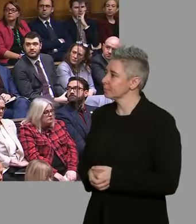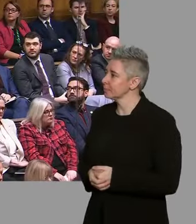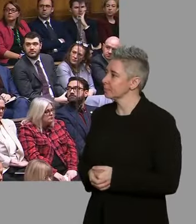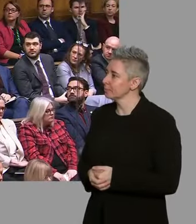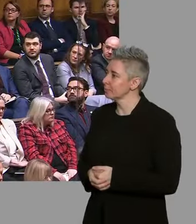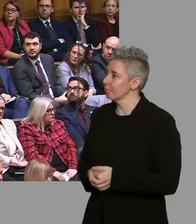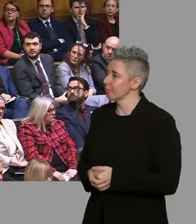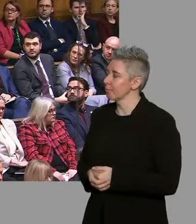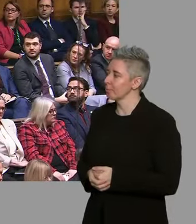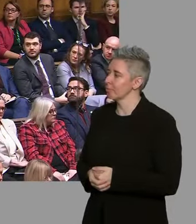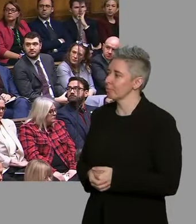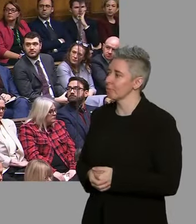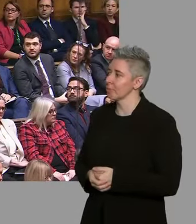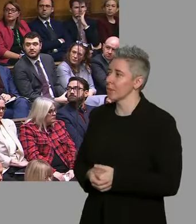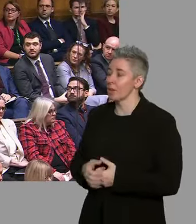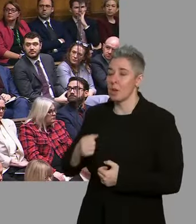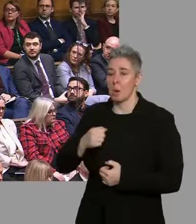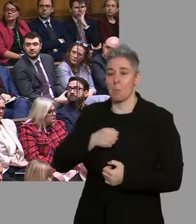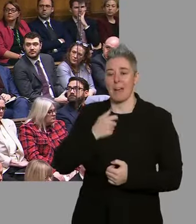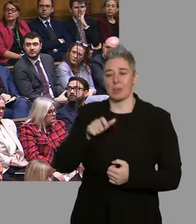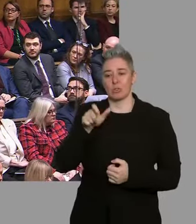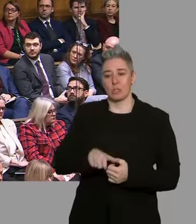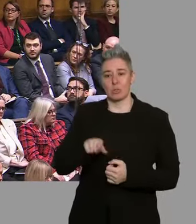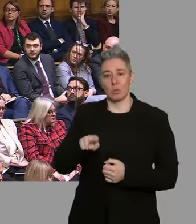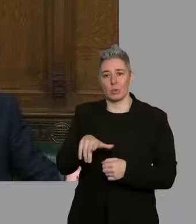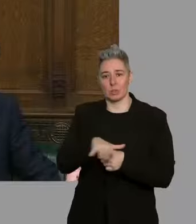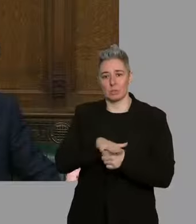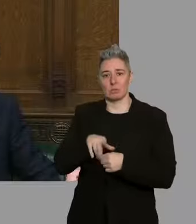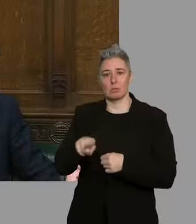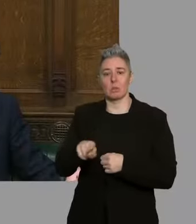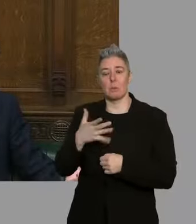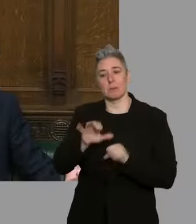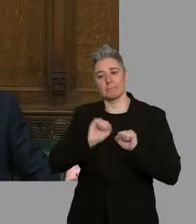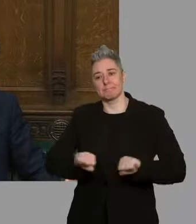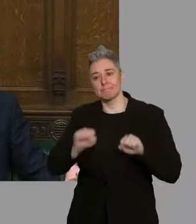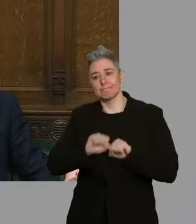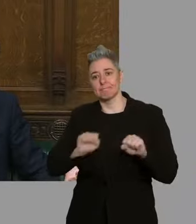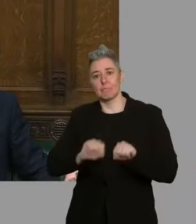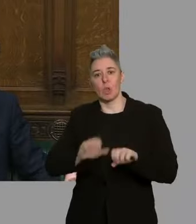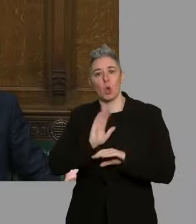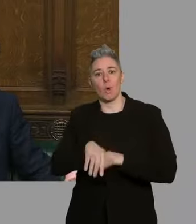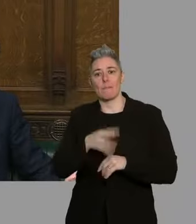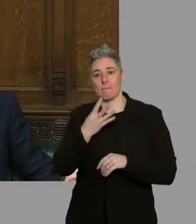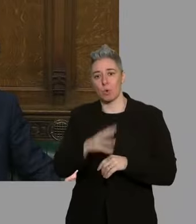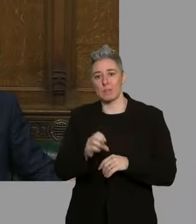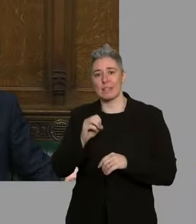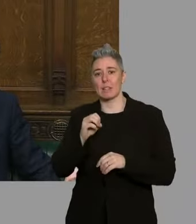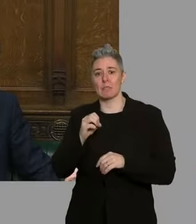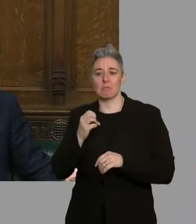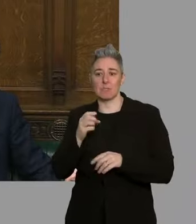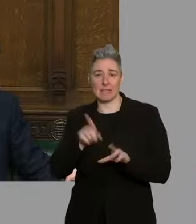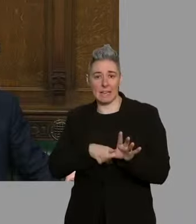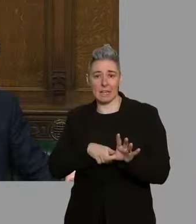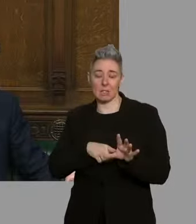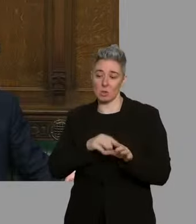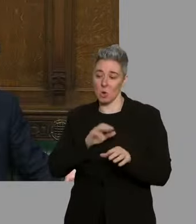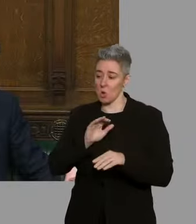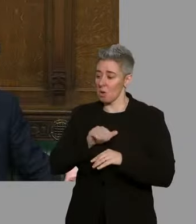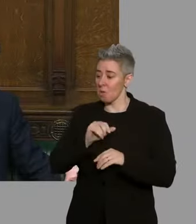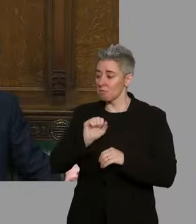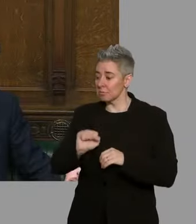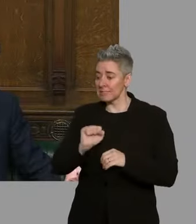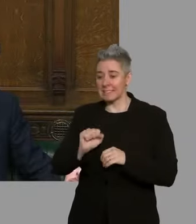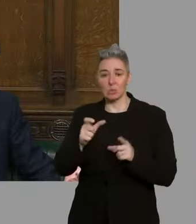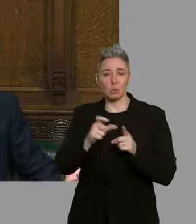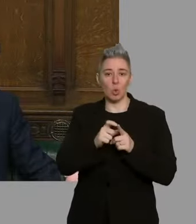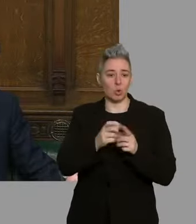43 years for answers about the disappearance of his daughter, Catrice, from a military base in Germany in 1981. She was just 2